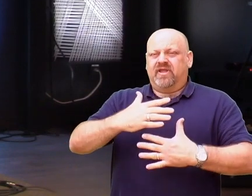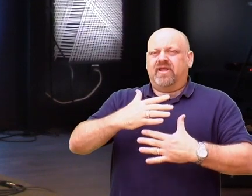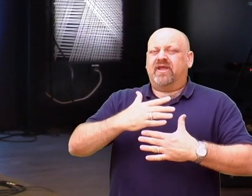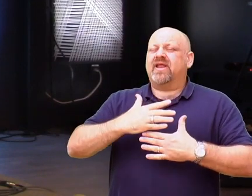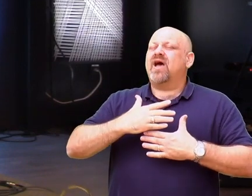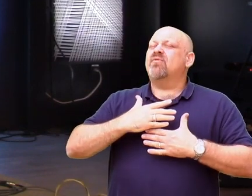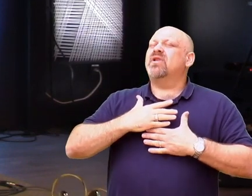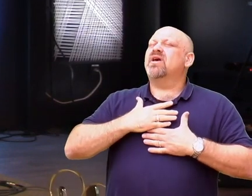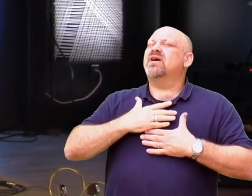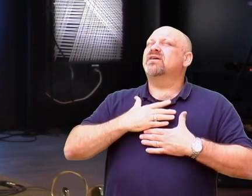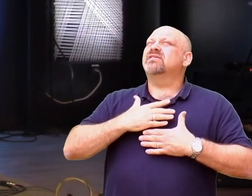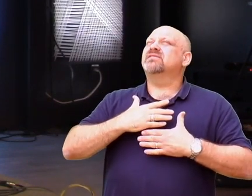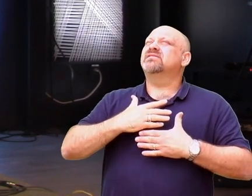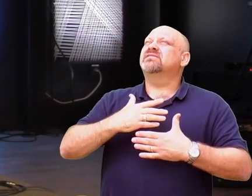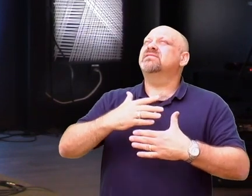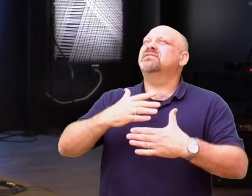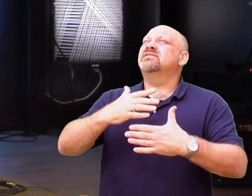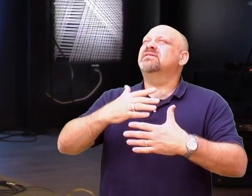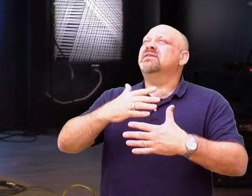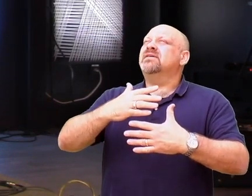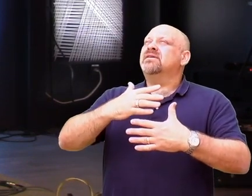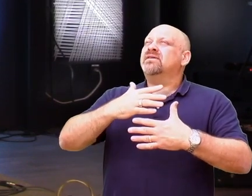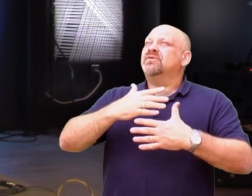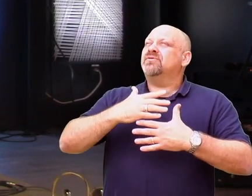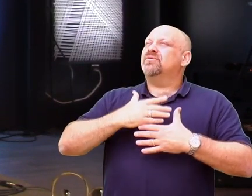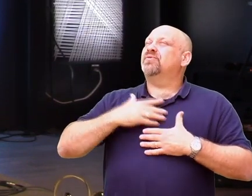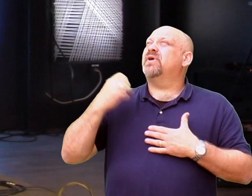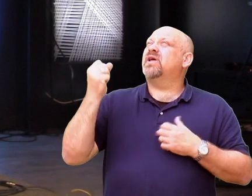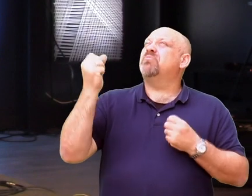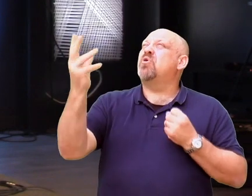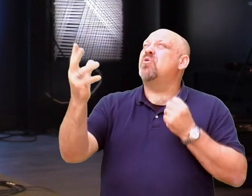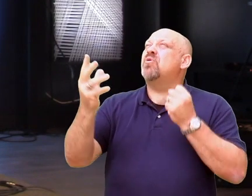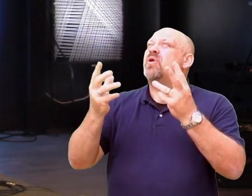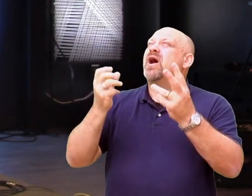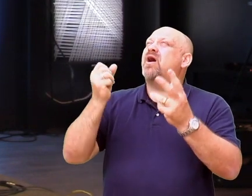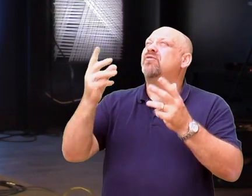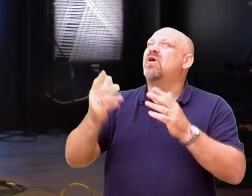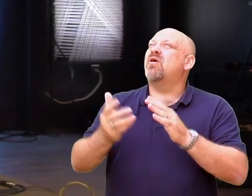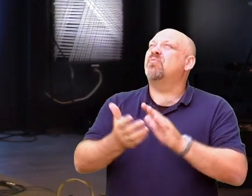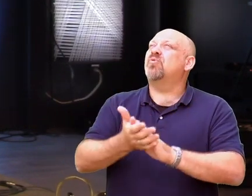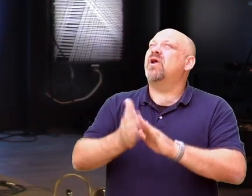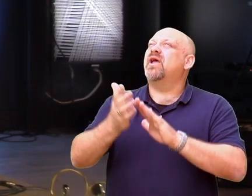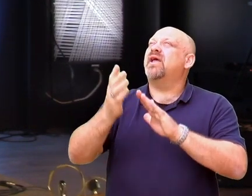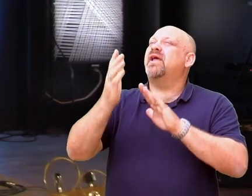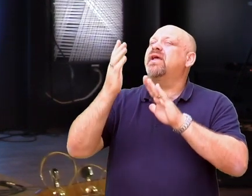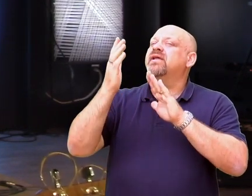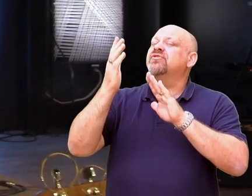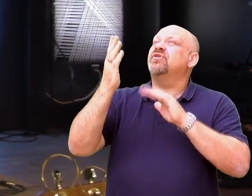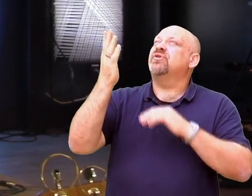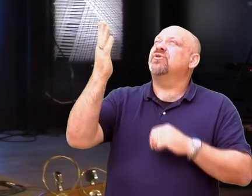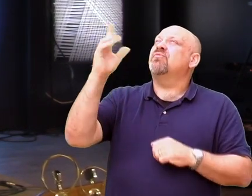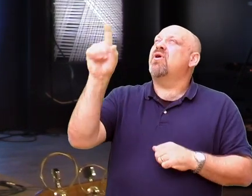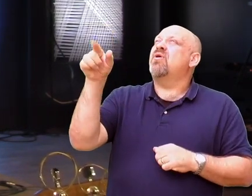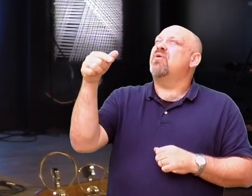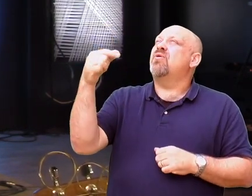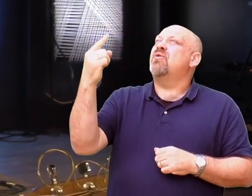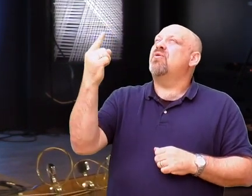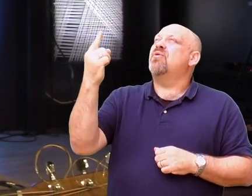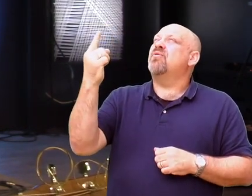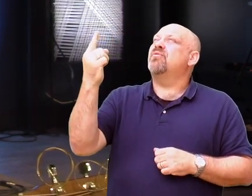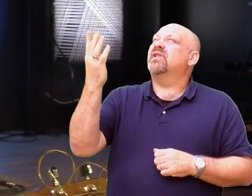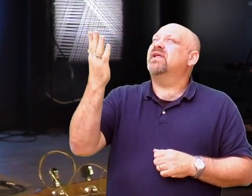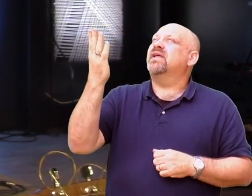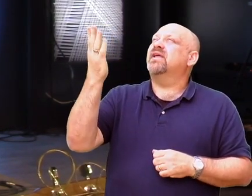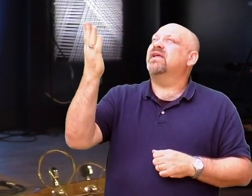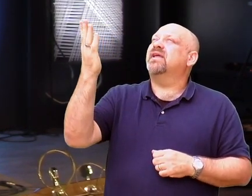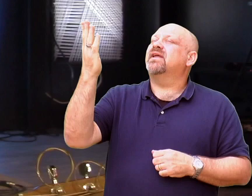breath in our lungs. So we pour out our praise to